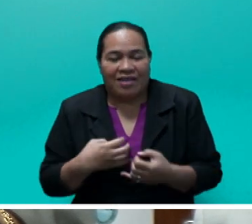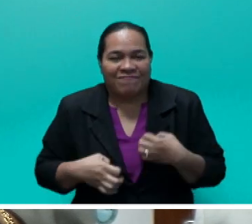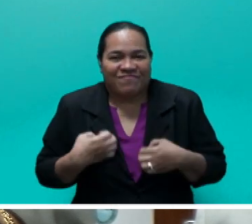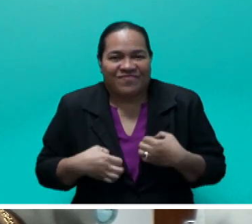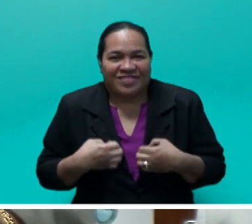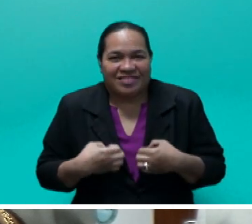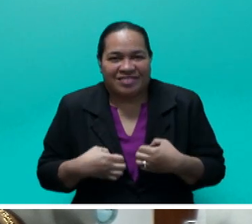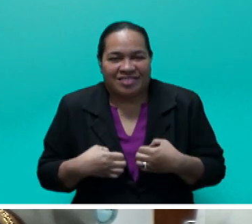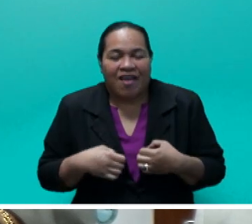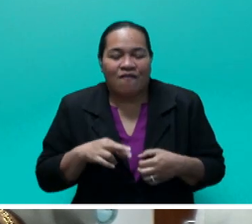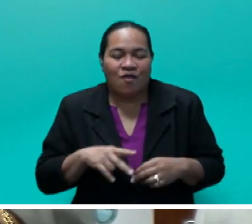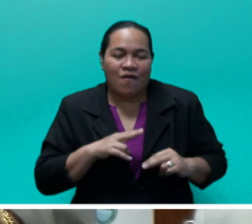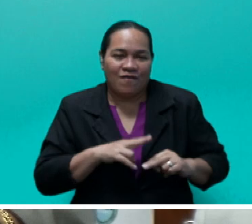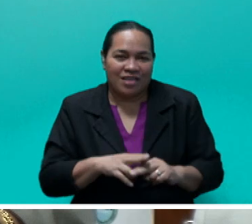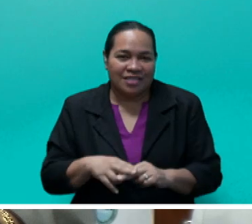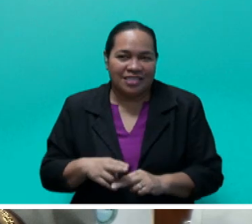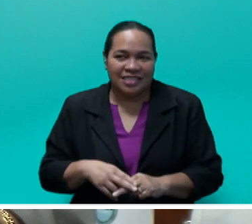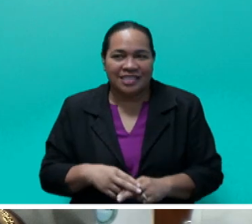for Fiji, Honourable Speaker.